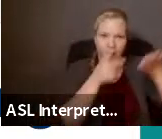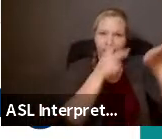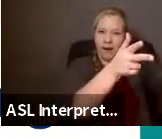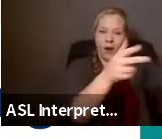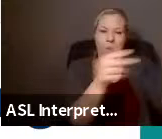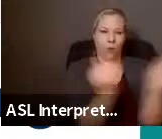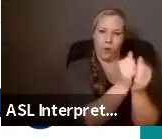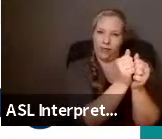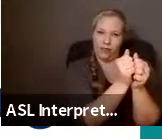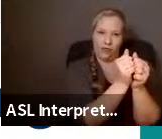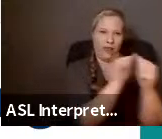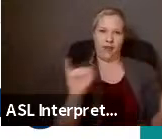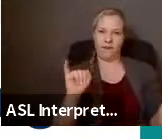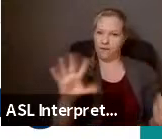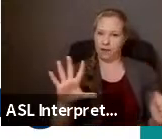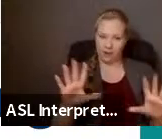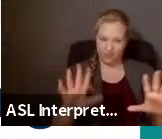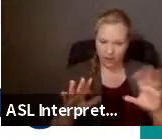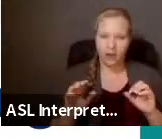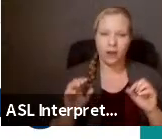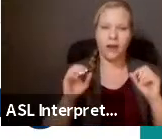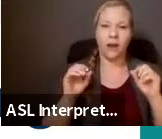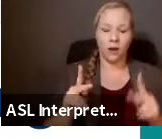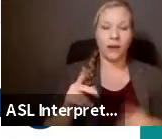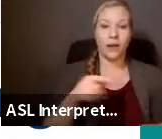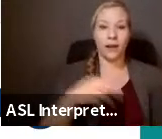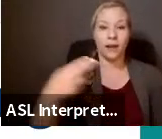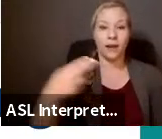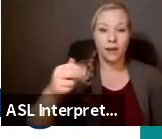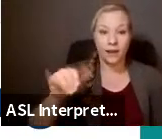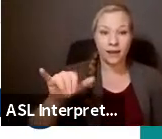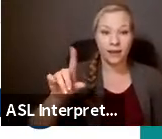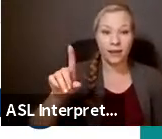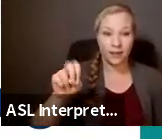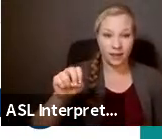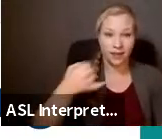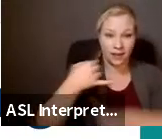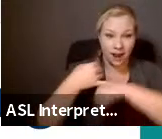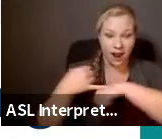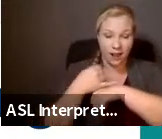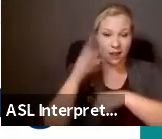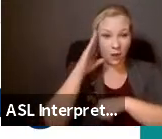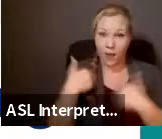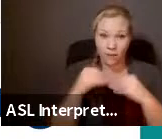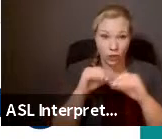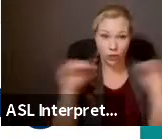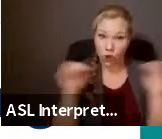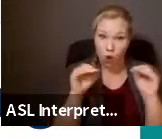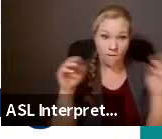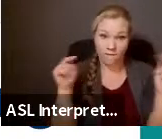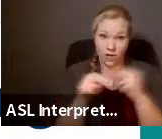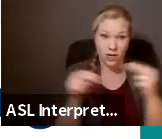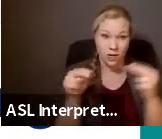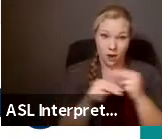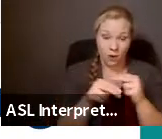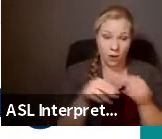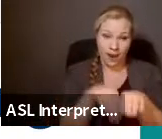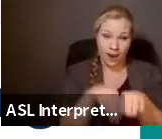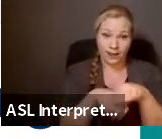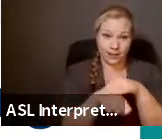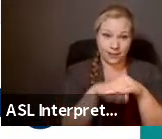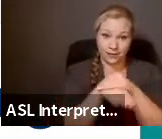earlier, where on Hayden Island, we don't have any freeway access ramps